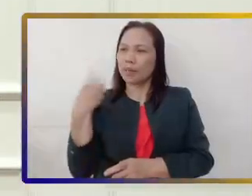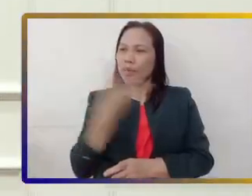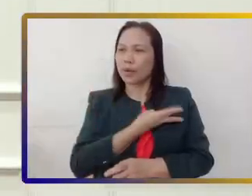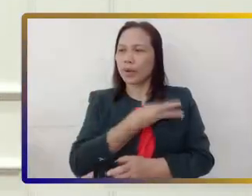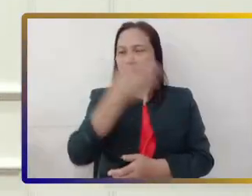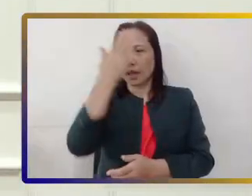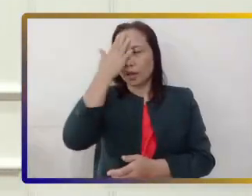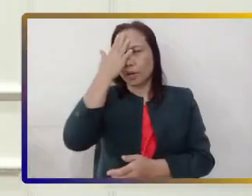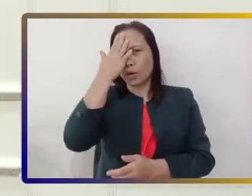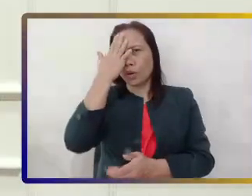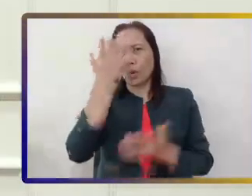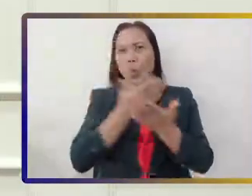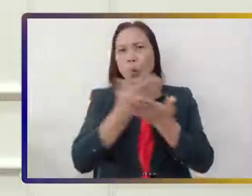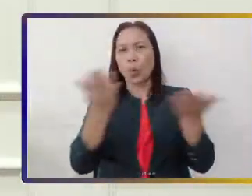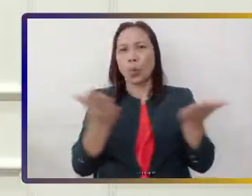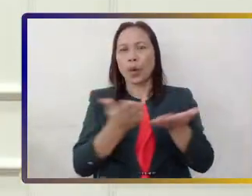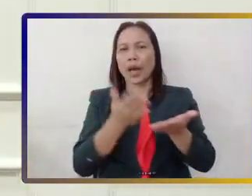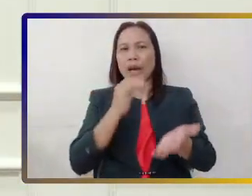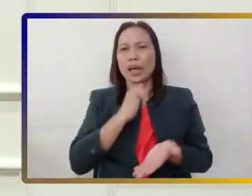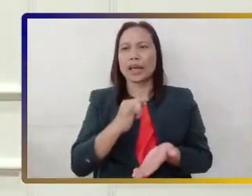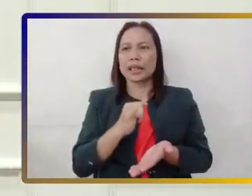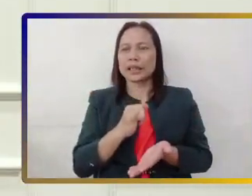there christianity